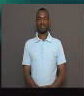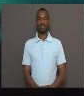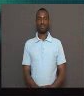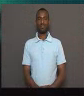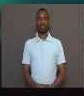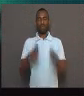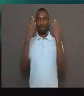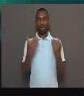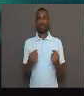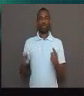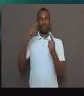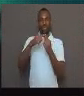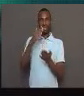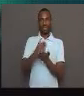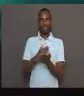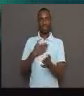Let's get back to our lesson.